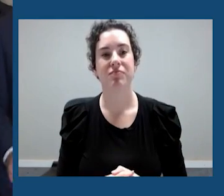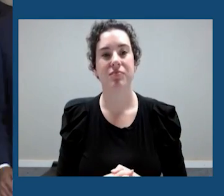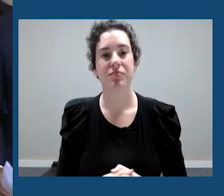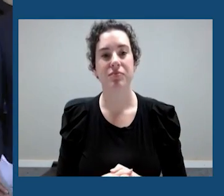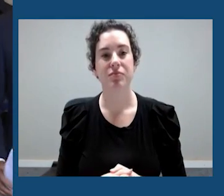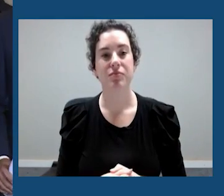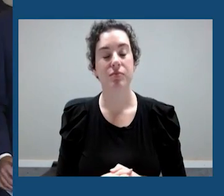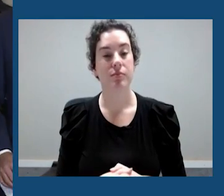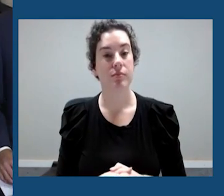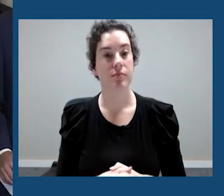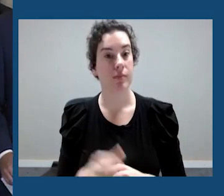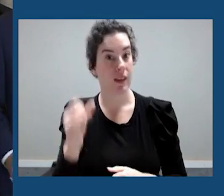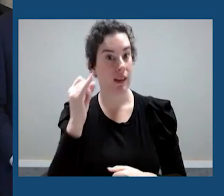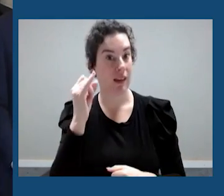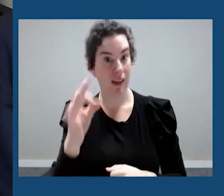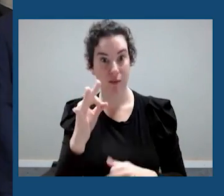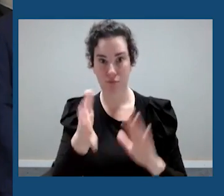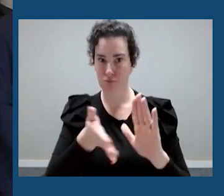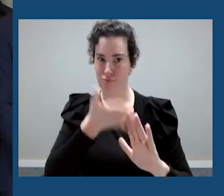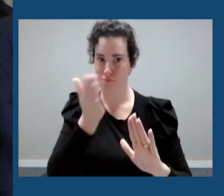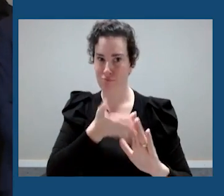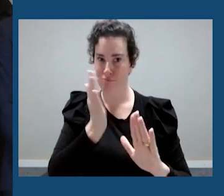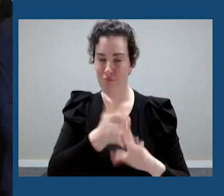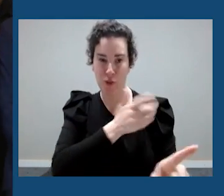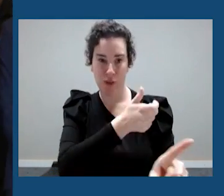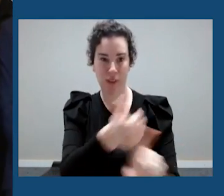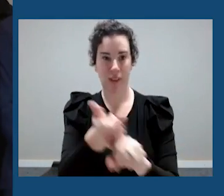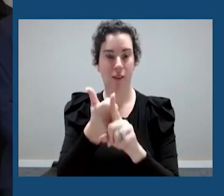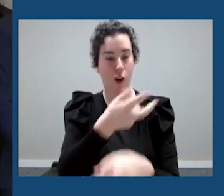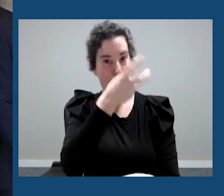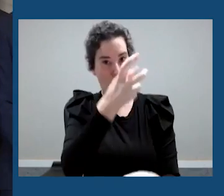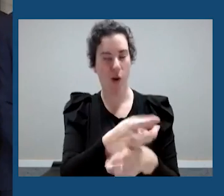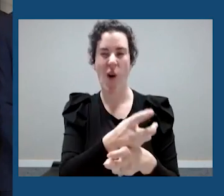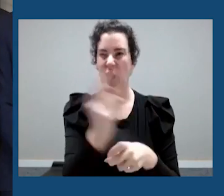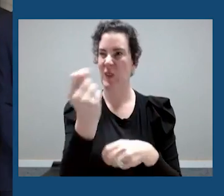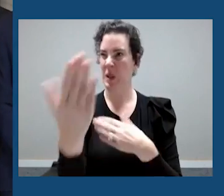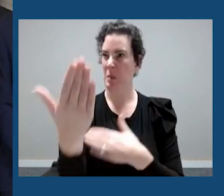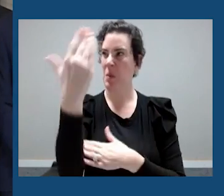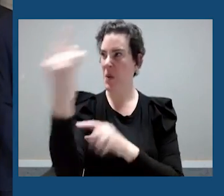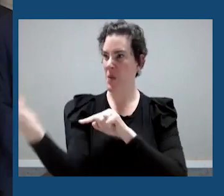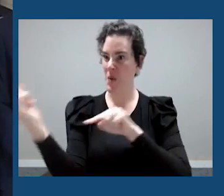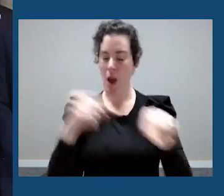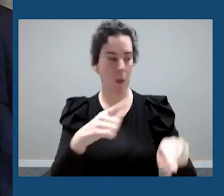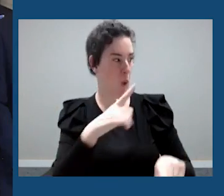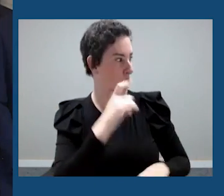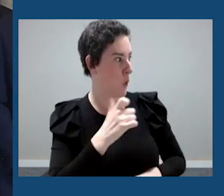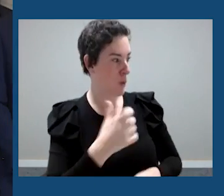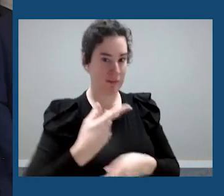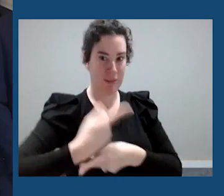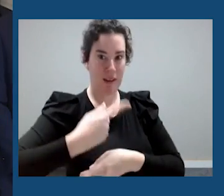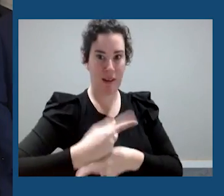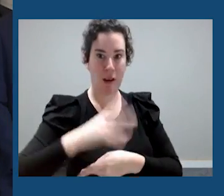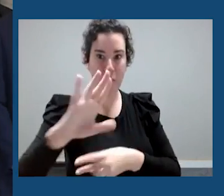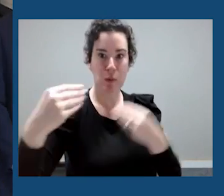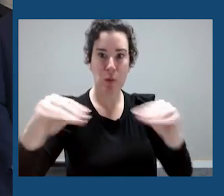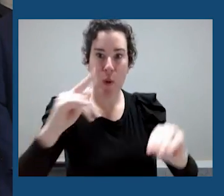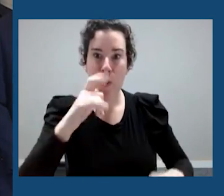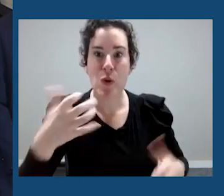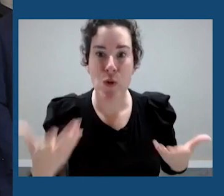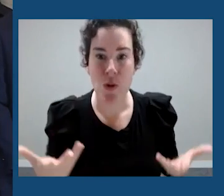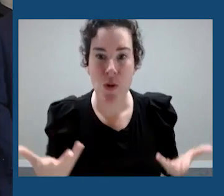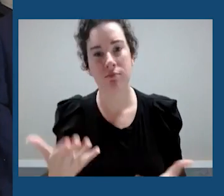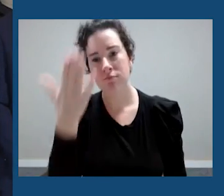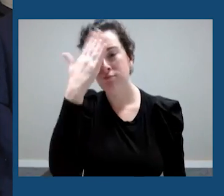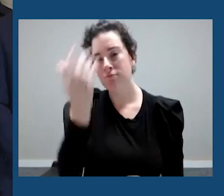If you run your own business, it's hard to get away on a Tuesday morning. Who's back running the shop, right? I know how that goes.